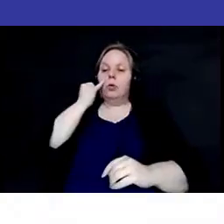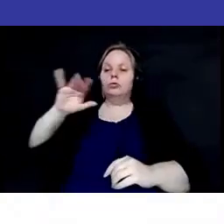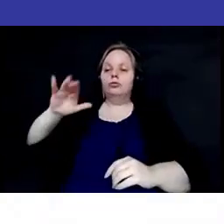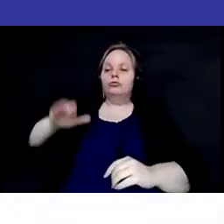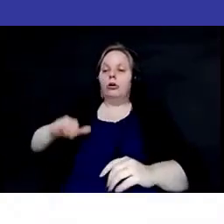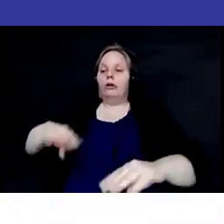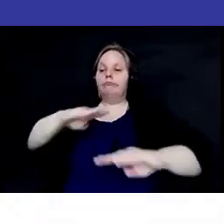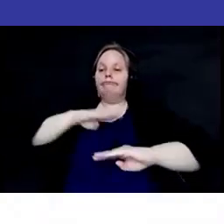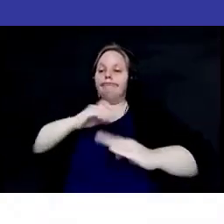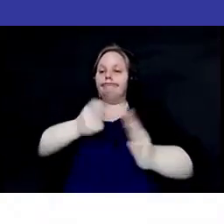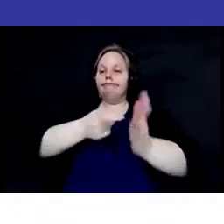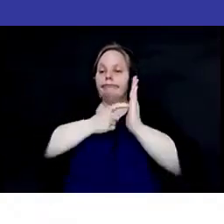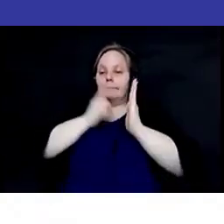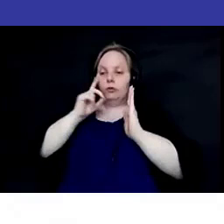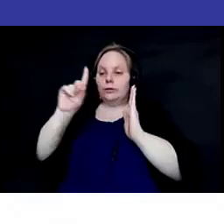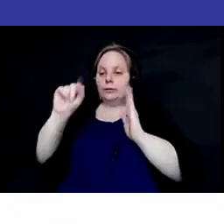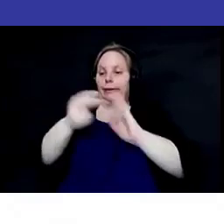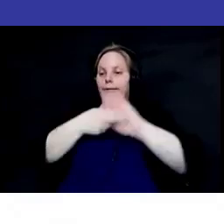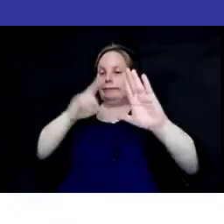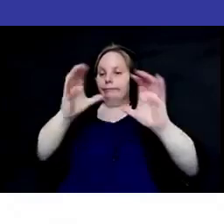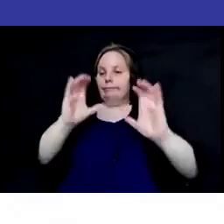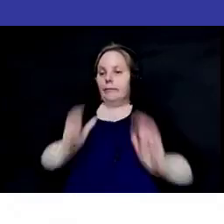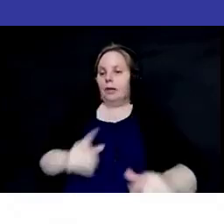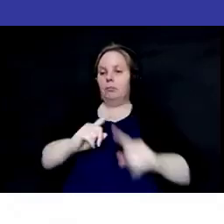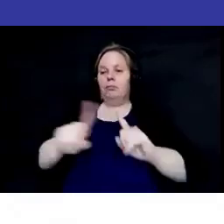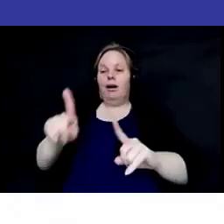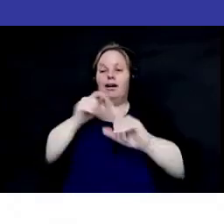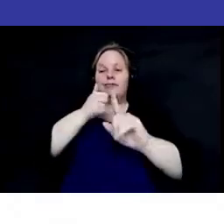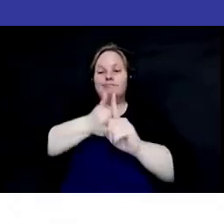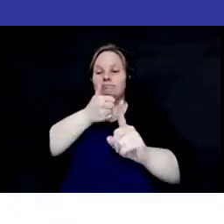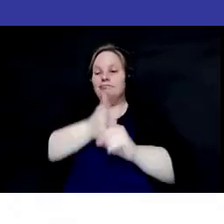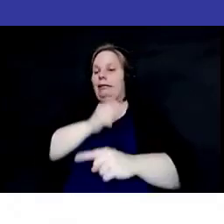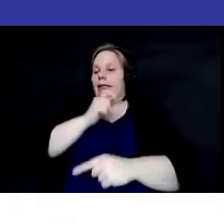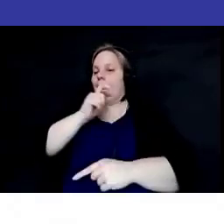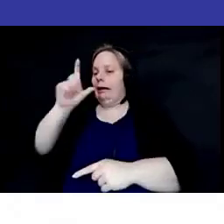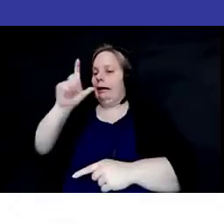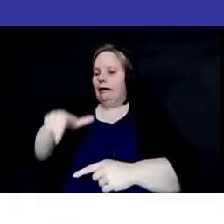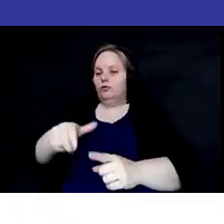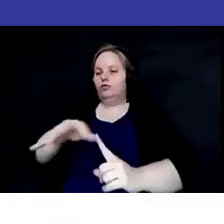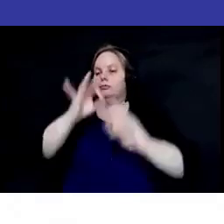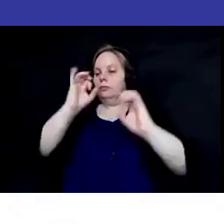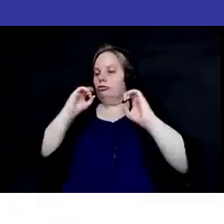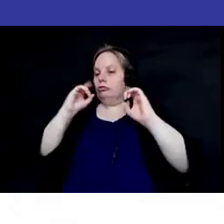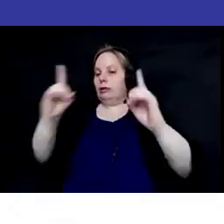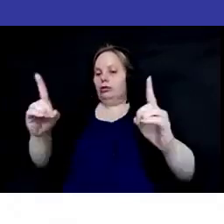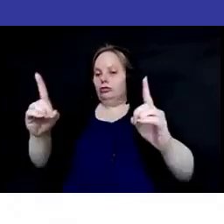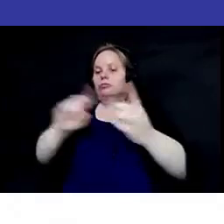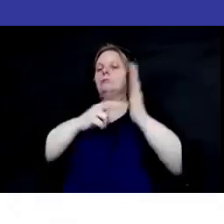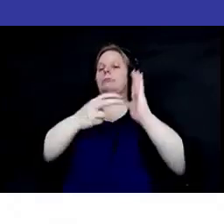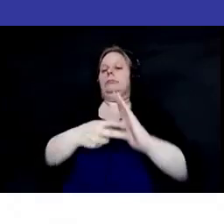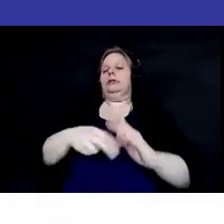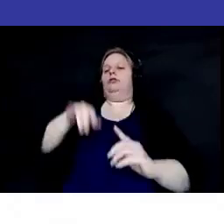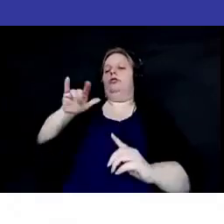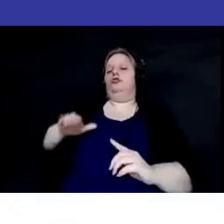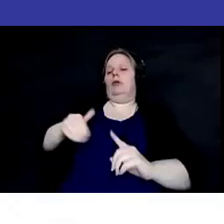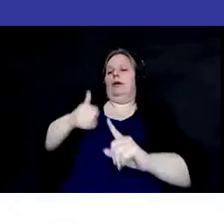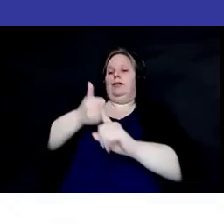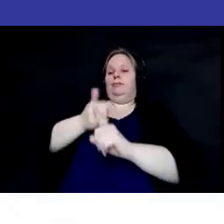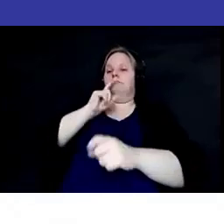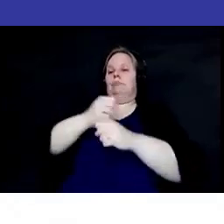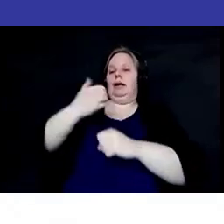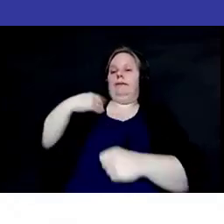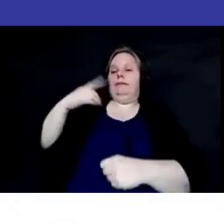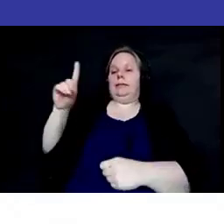a disability category, but does not need special education, the child is not a child with a